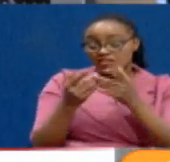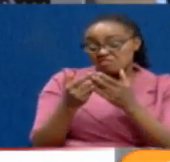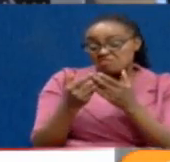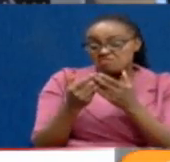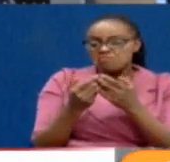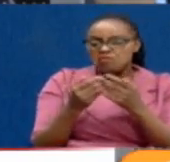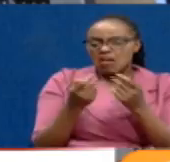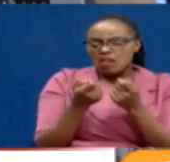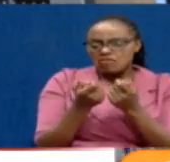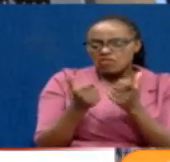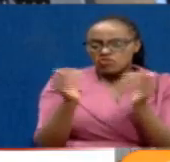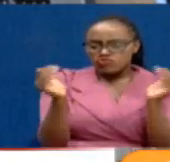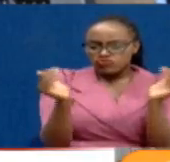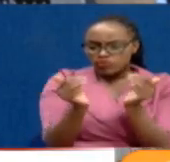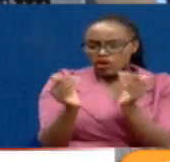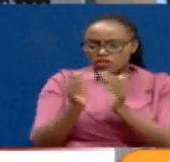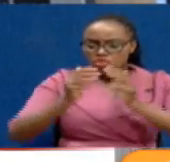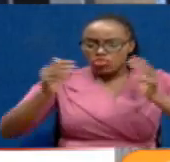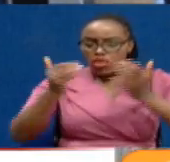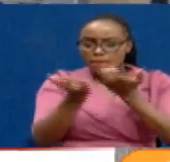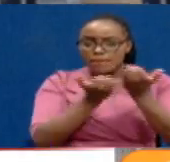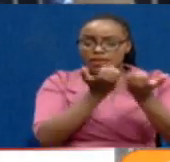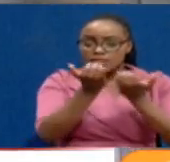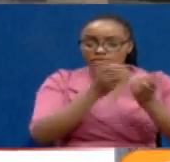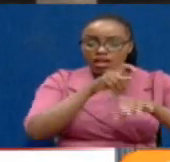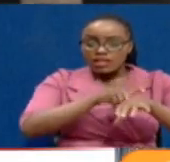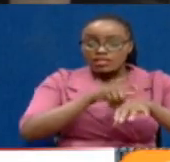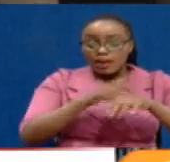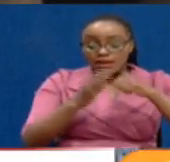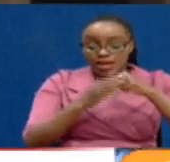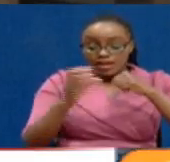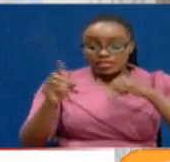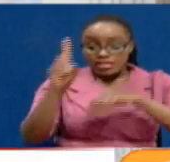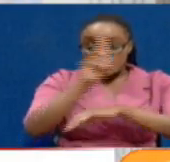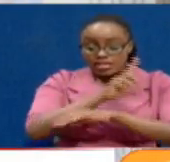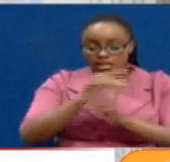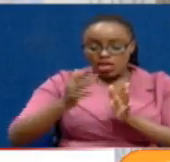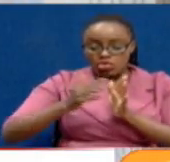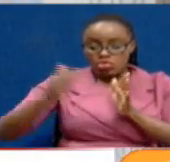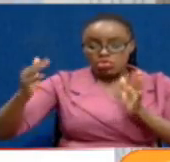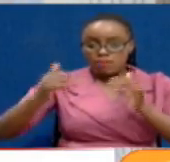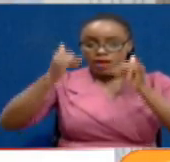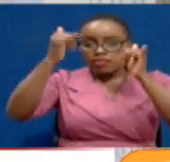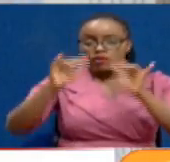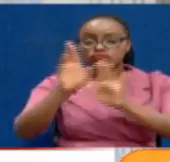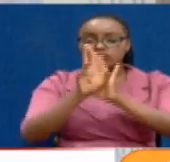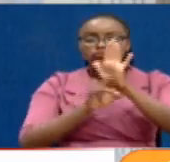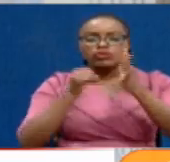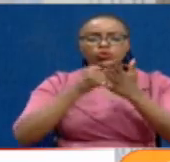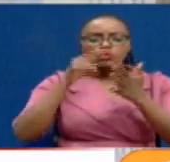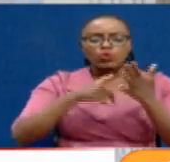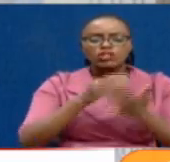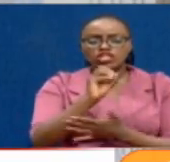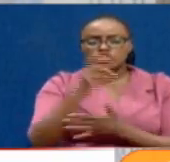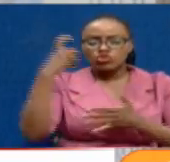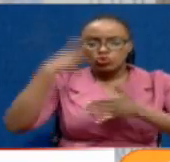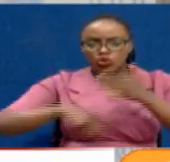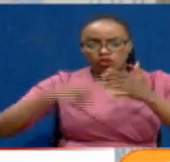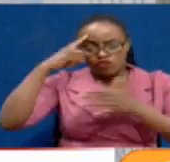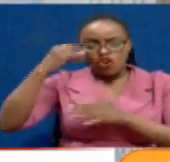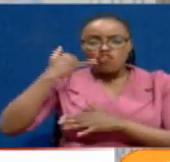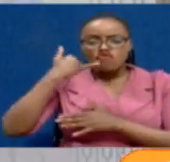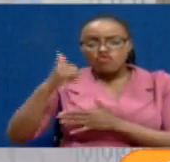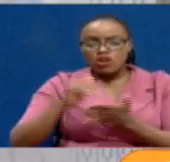cushion a number of small and medium enterprises during the 90-day period. Among the new regulations include a zero charge on